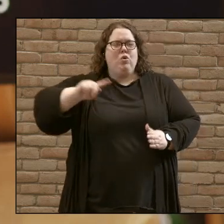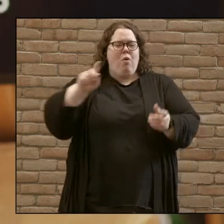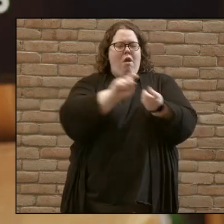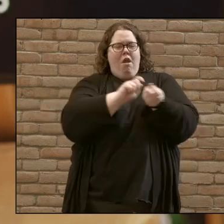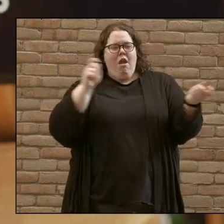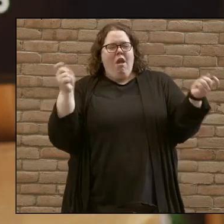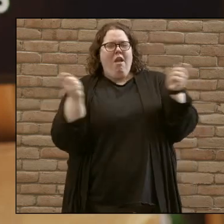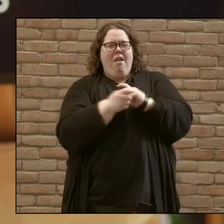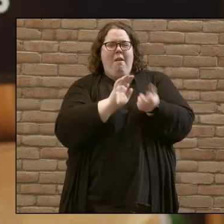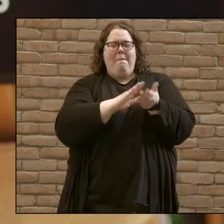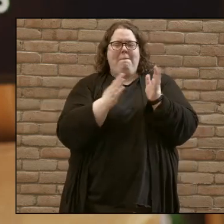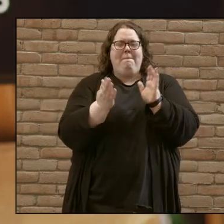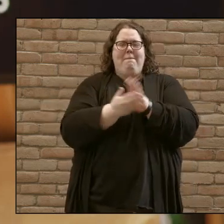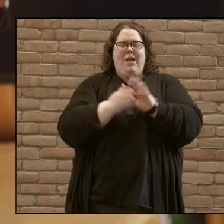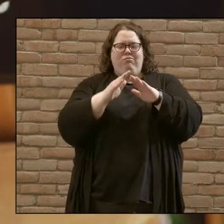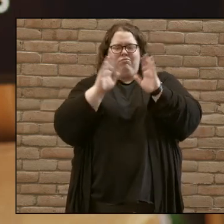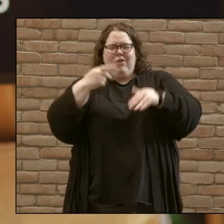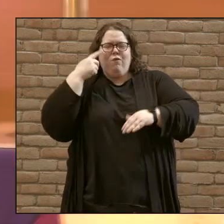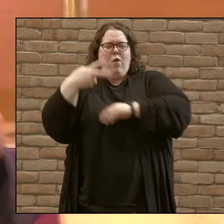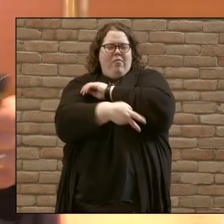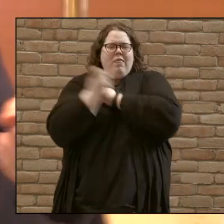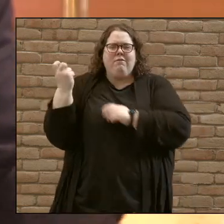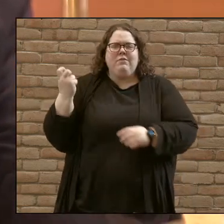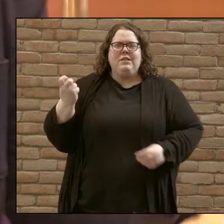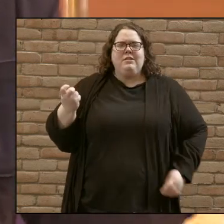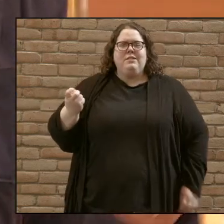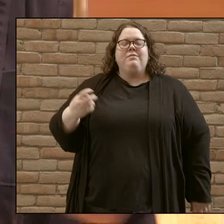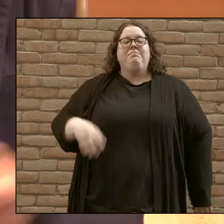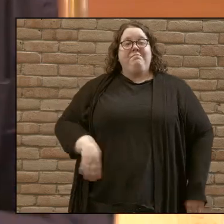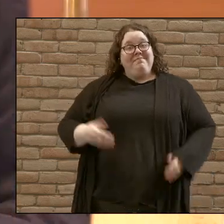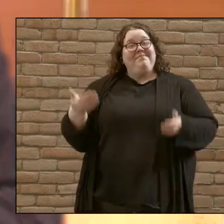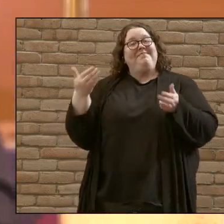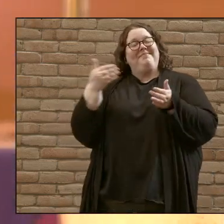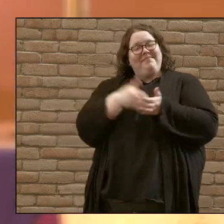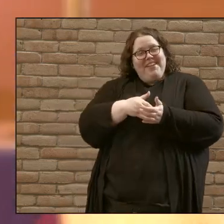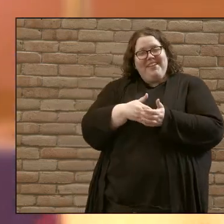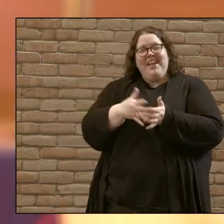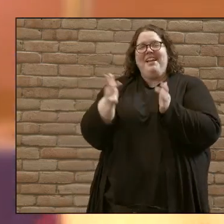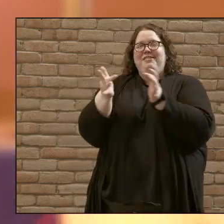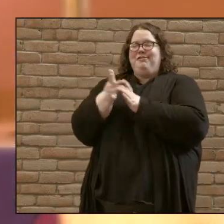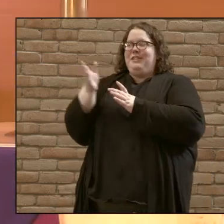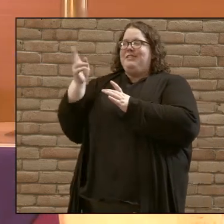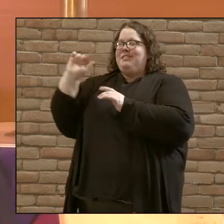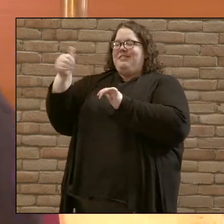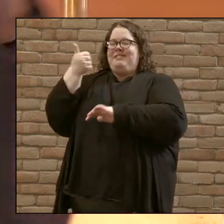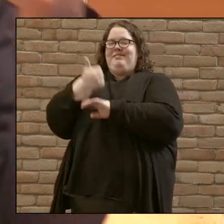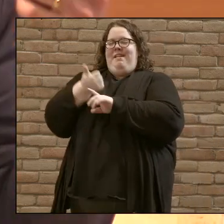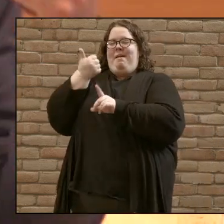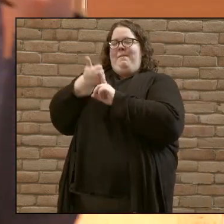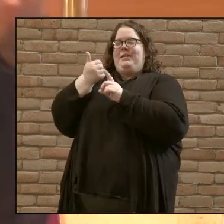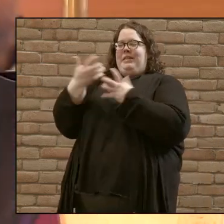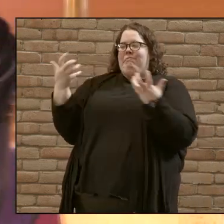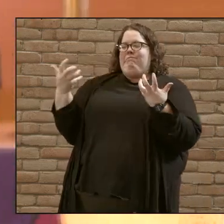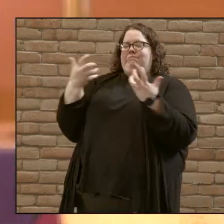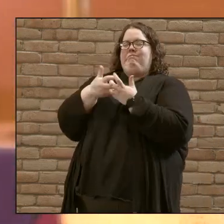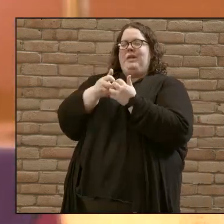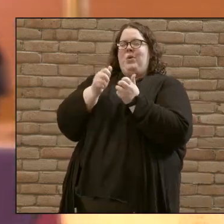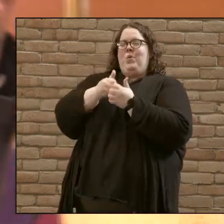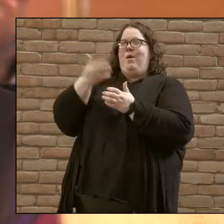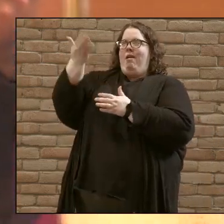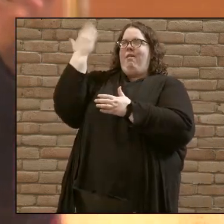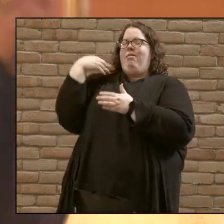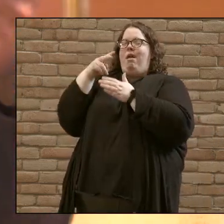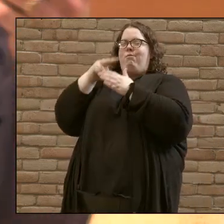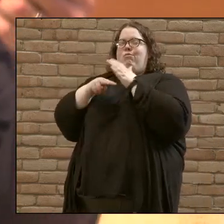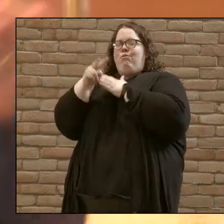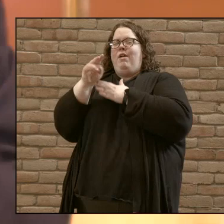den of thieves." See, again, Jesus is aligning himself with the prophet Isaiah. I love this. I love